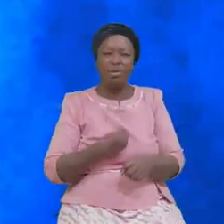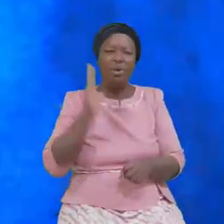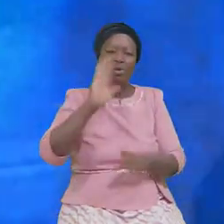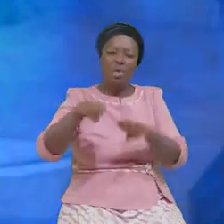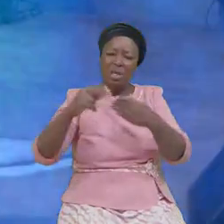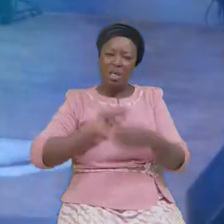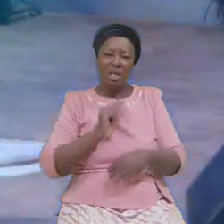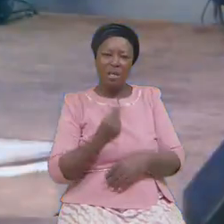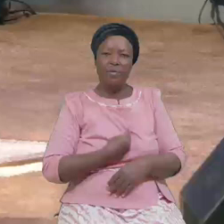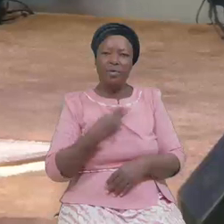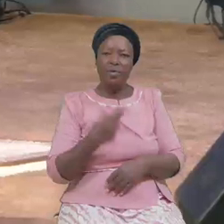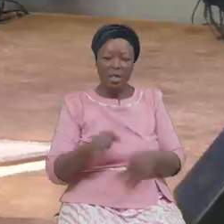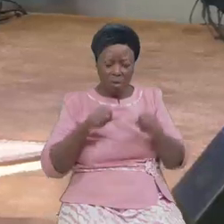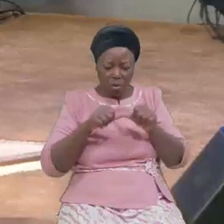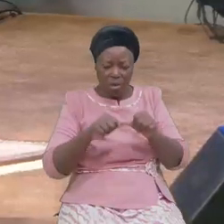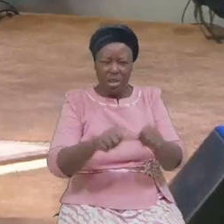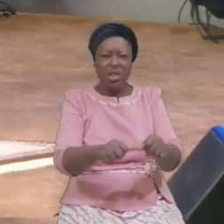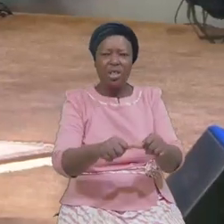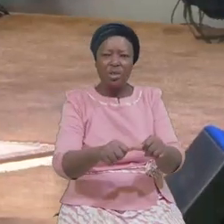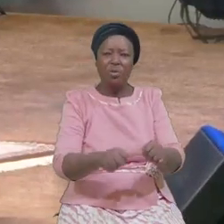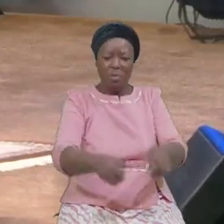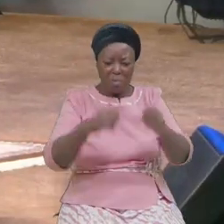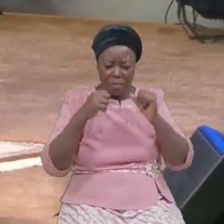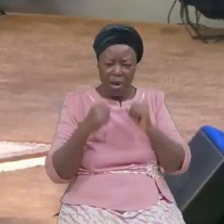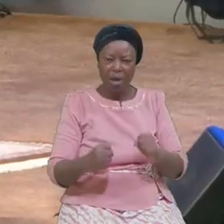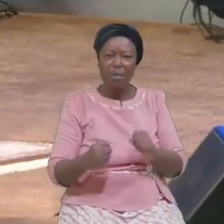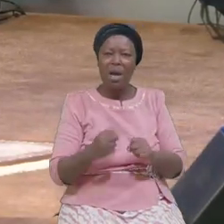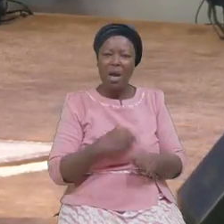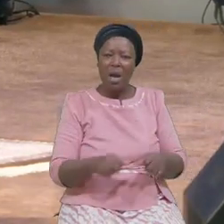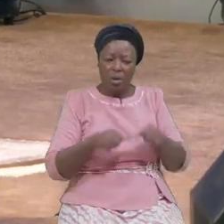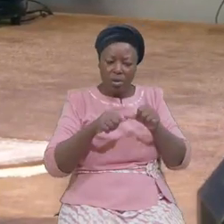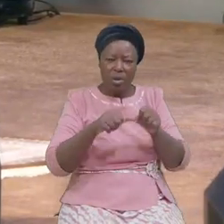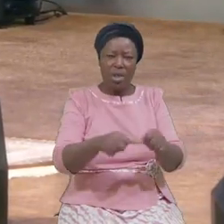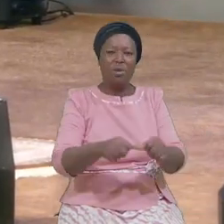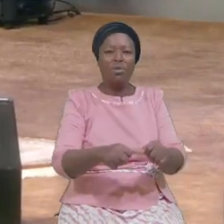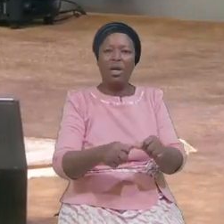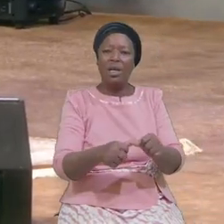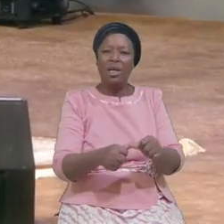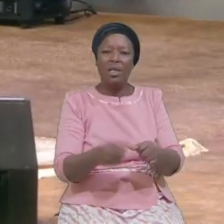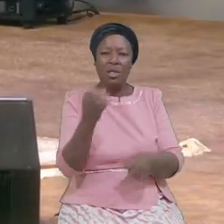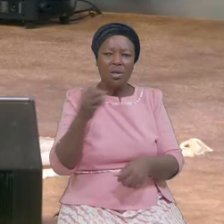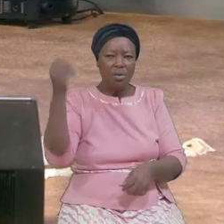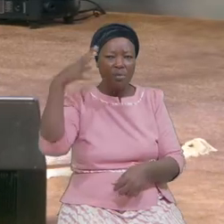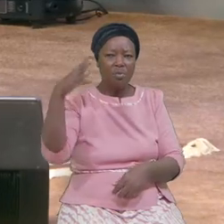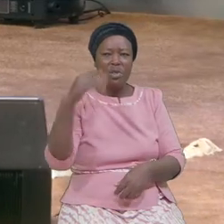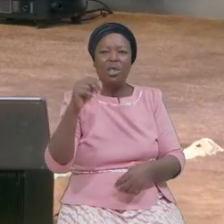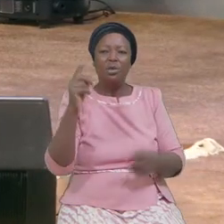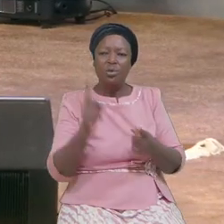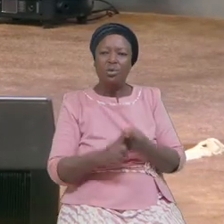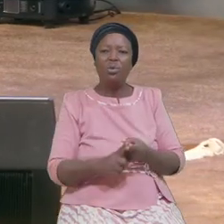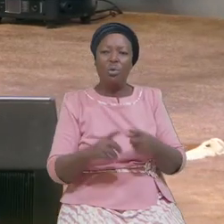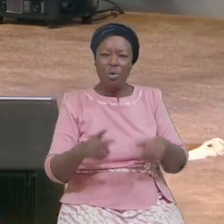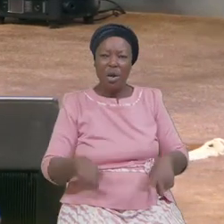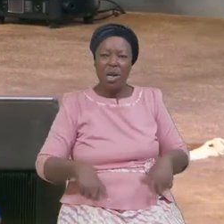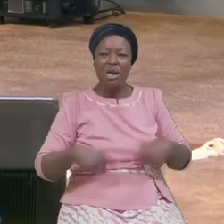give us the continual constant power and constant strength and constant conviction to